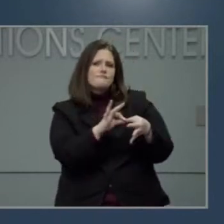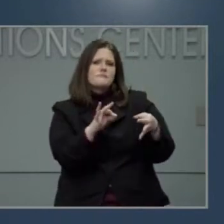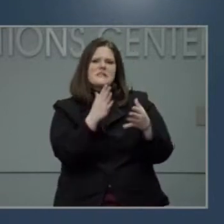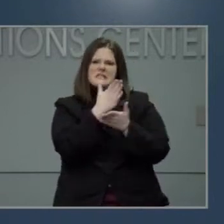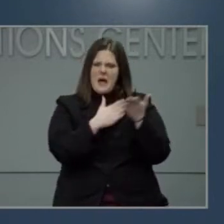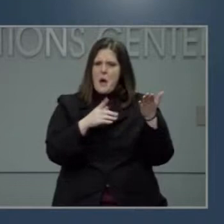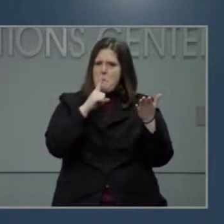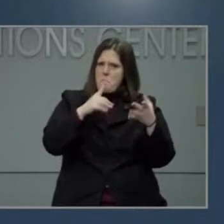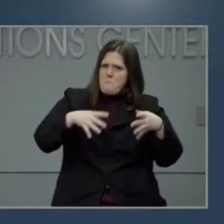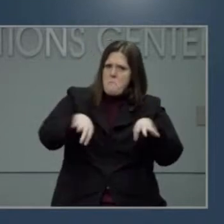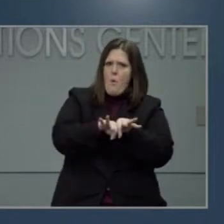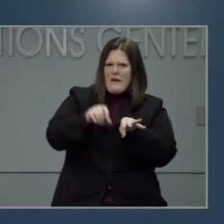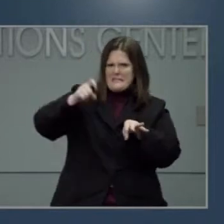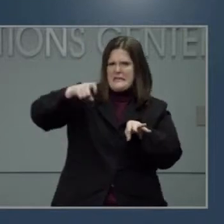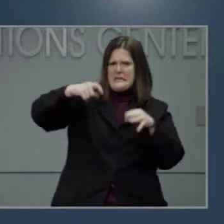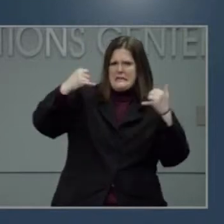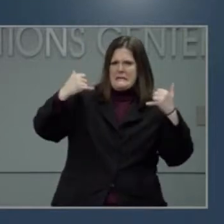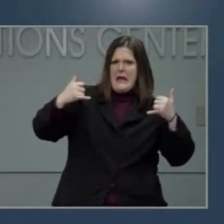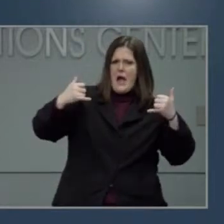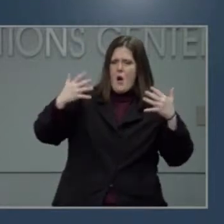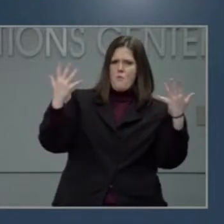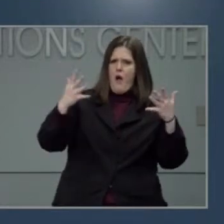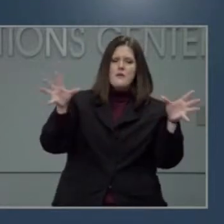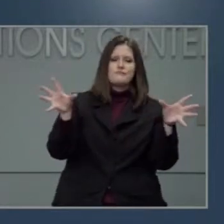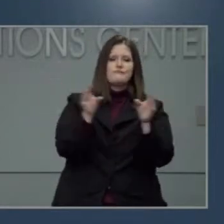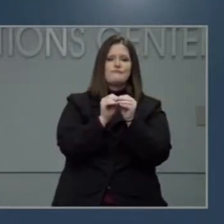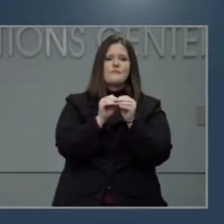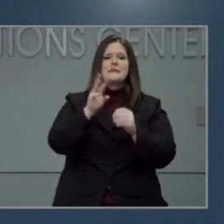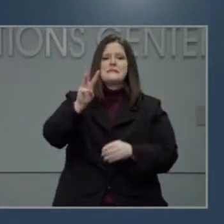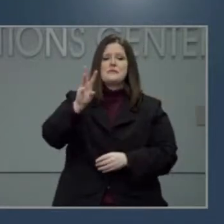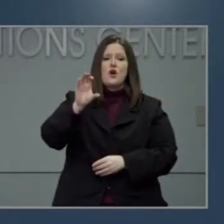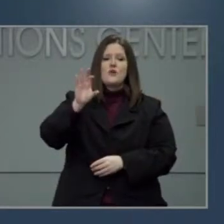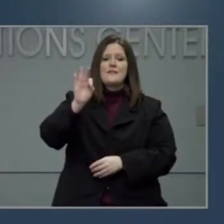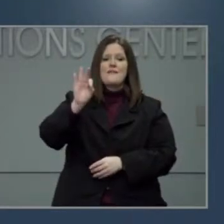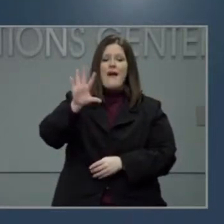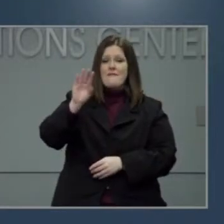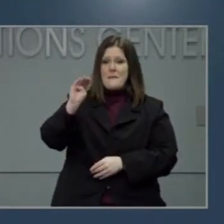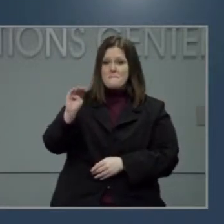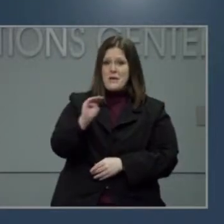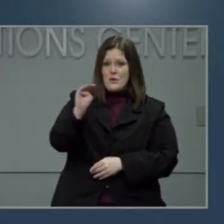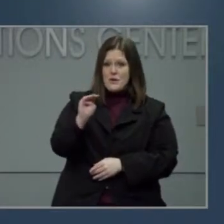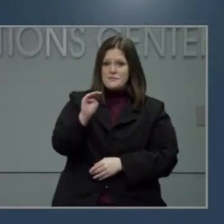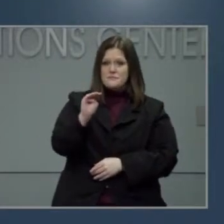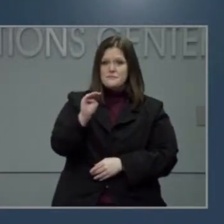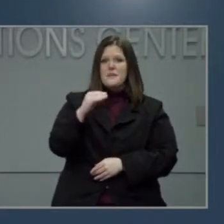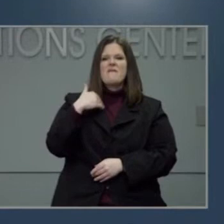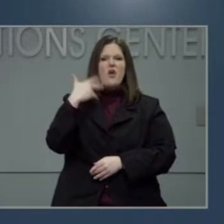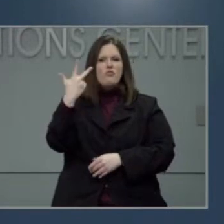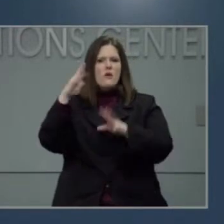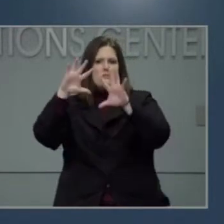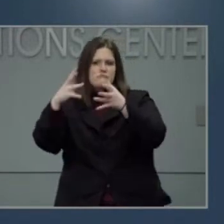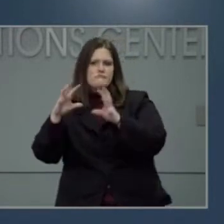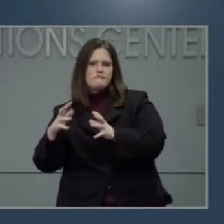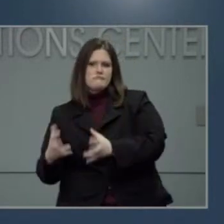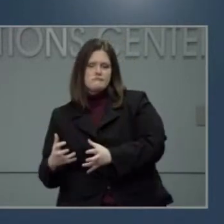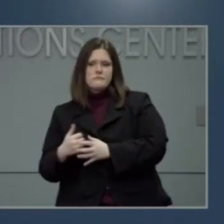time-sensitive items totaling $695 million. They are broken down into 3 main